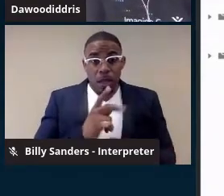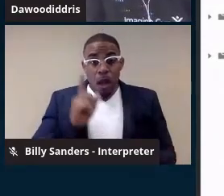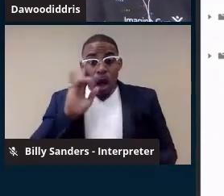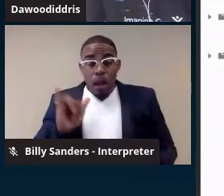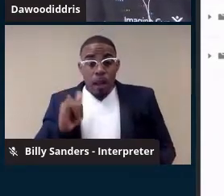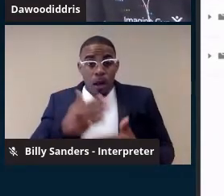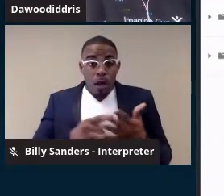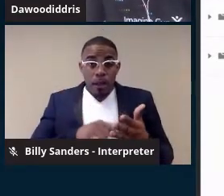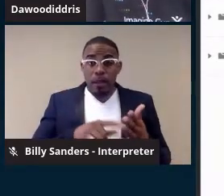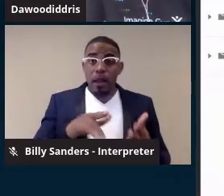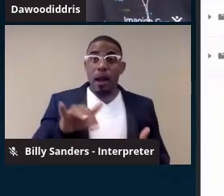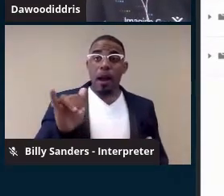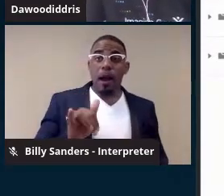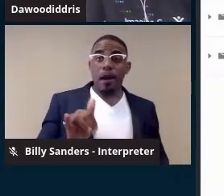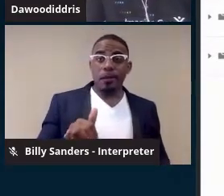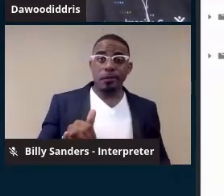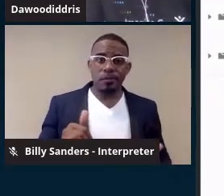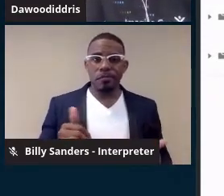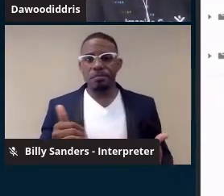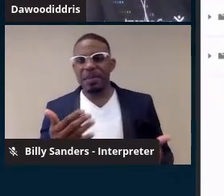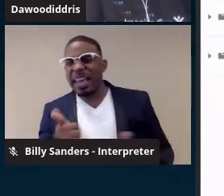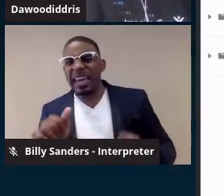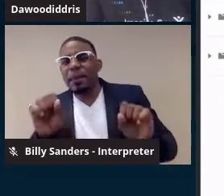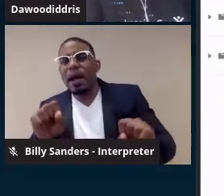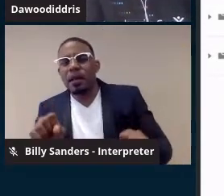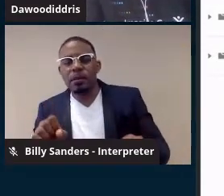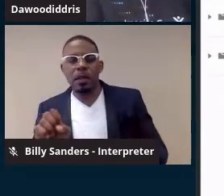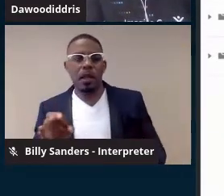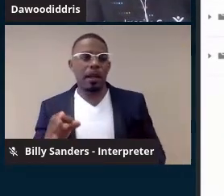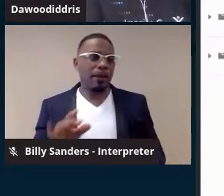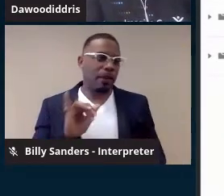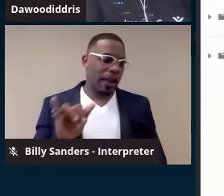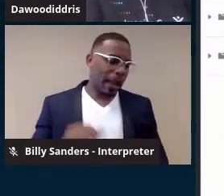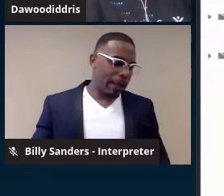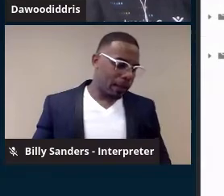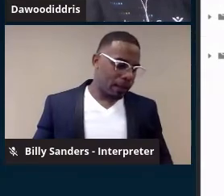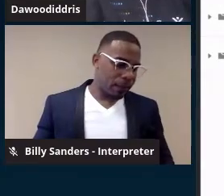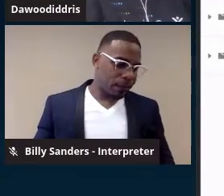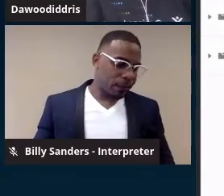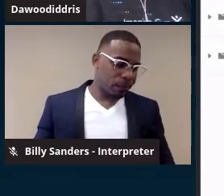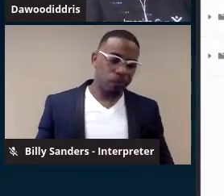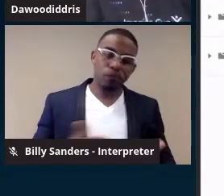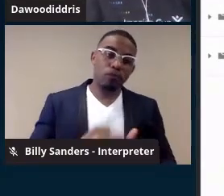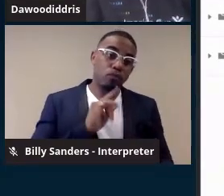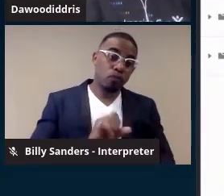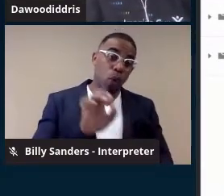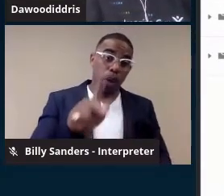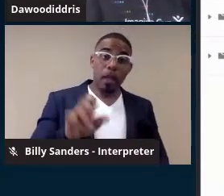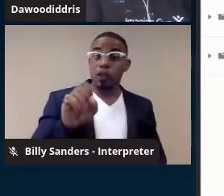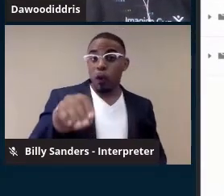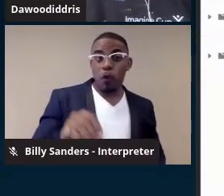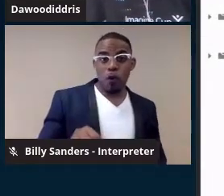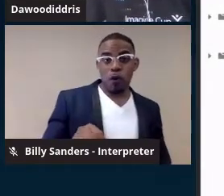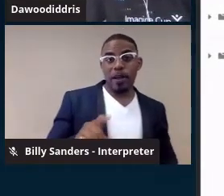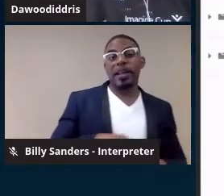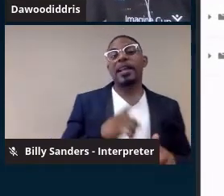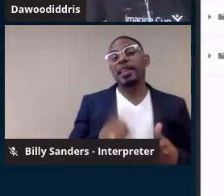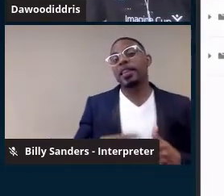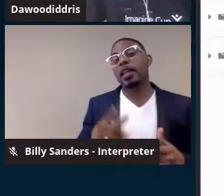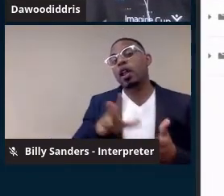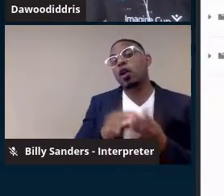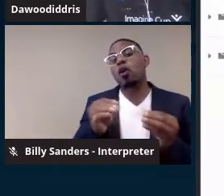host and possibly say port number 3000. Okay, so to learn more